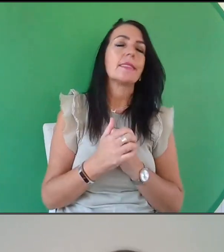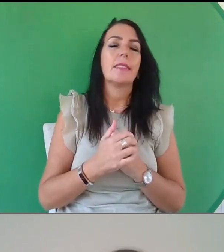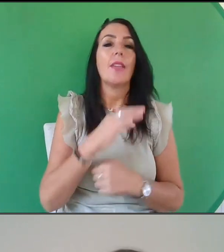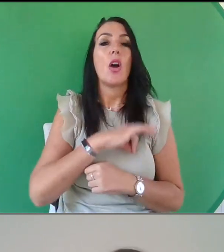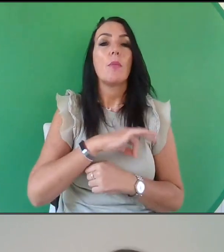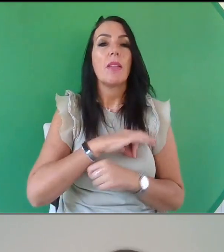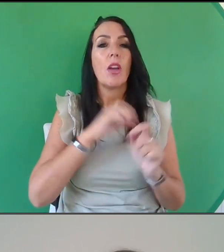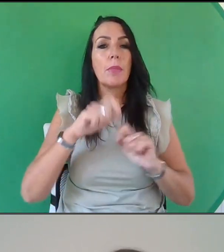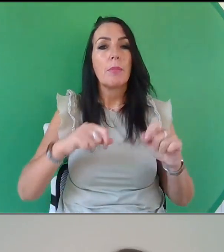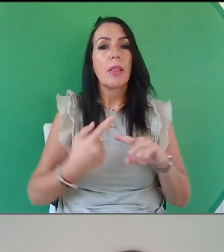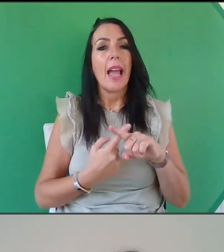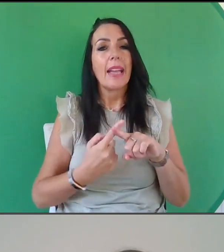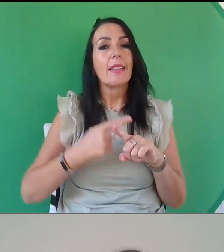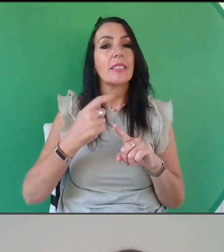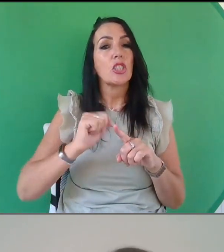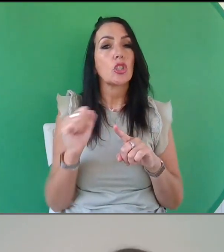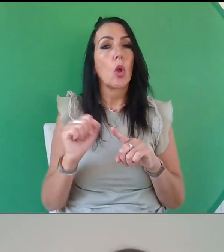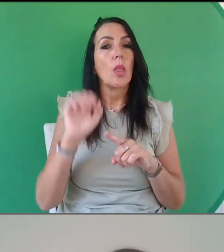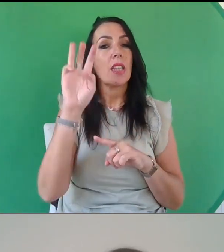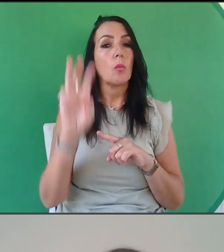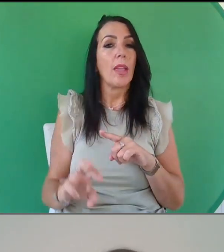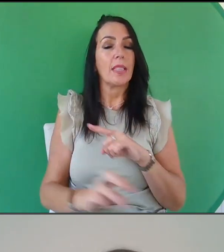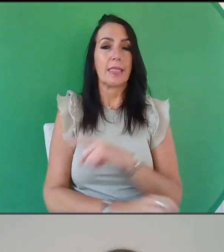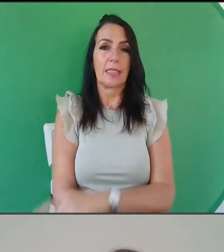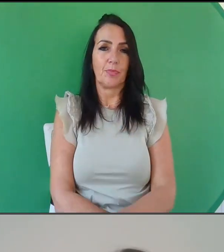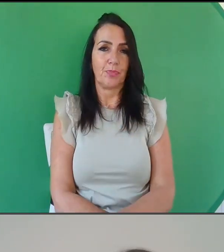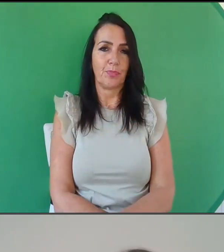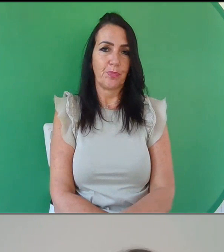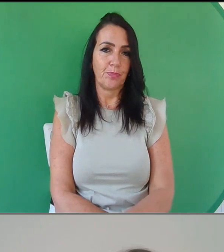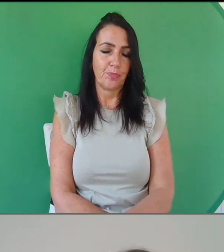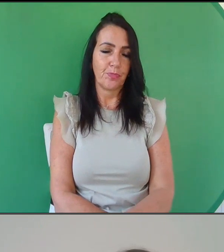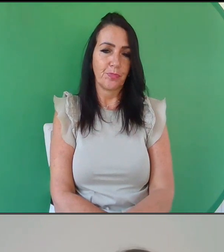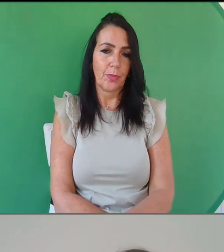in England, Scotland and Wales.